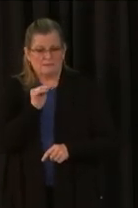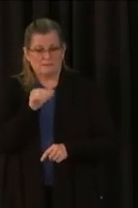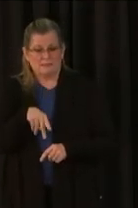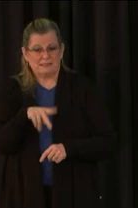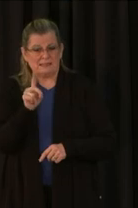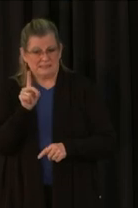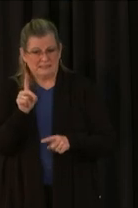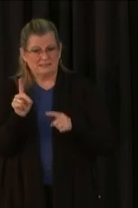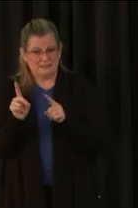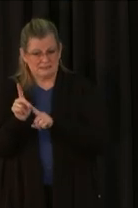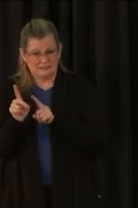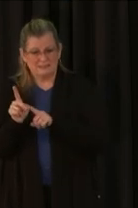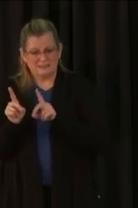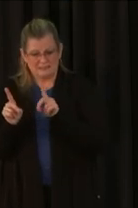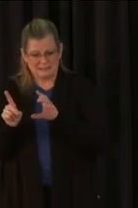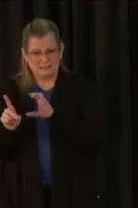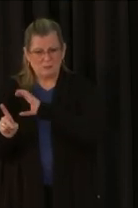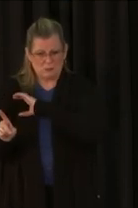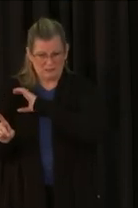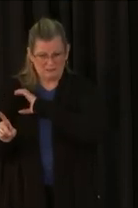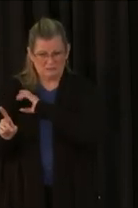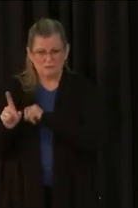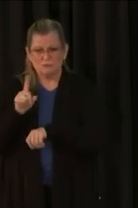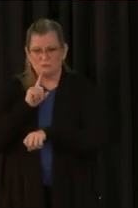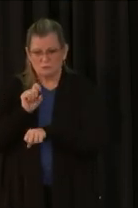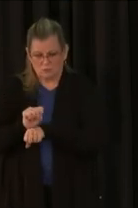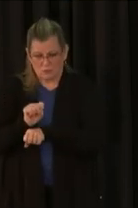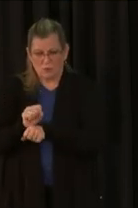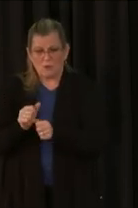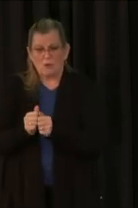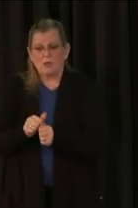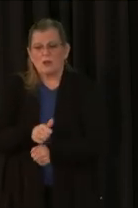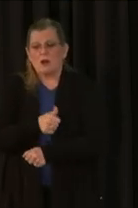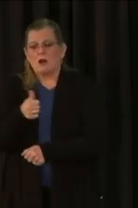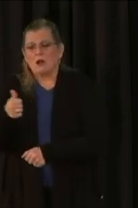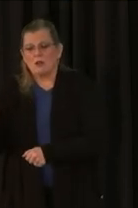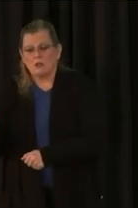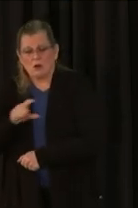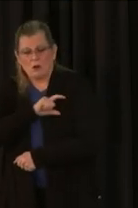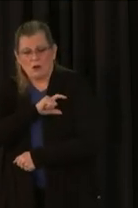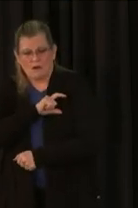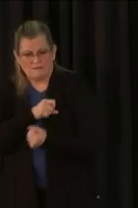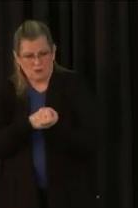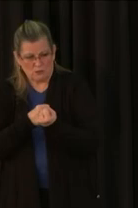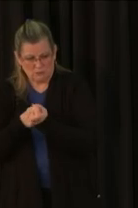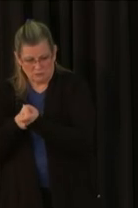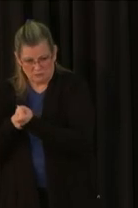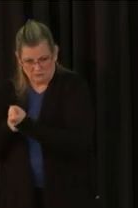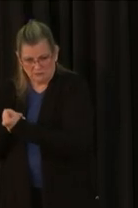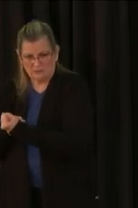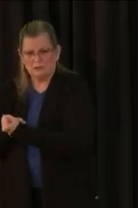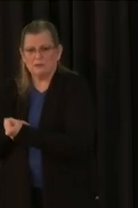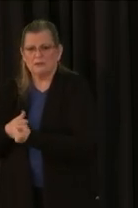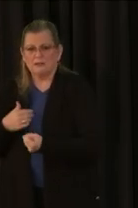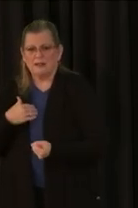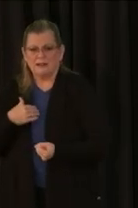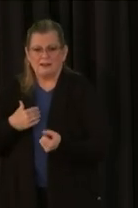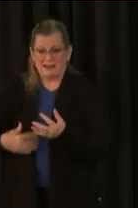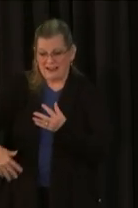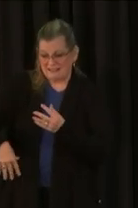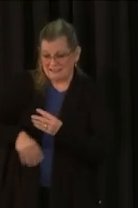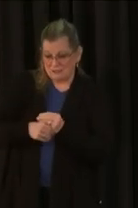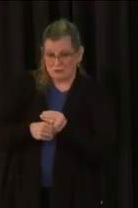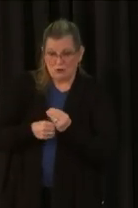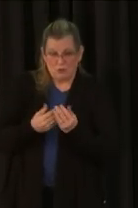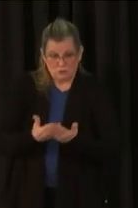with law enforcement partners around the region to help us make sure that they have the resources that they need.